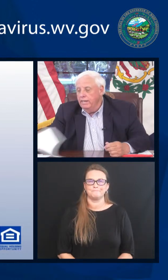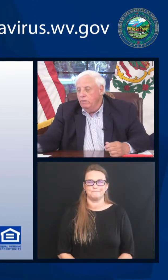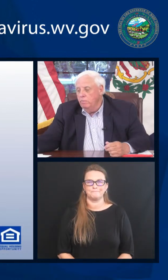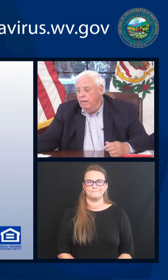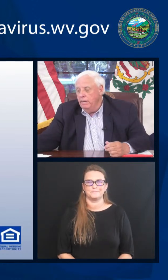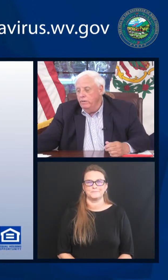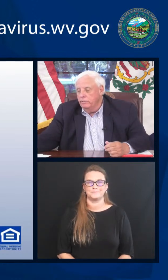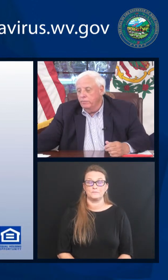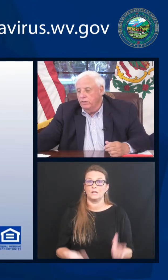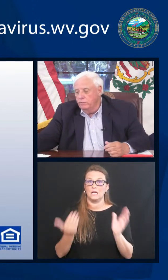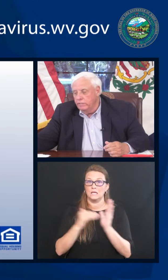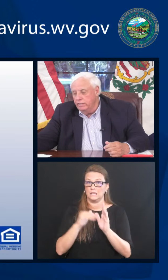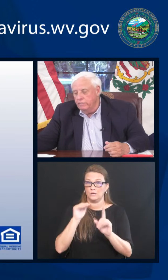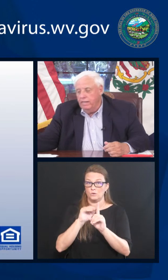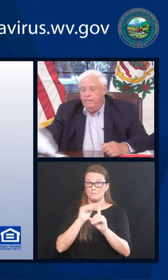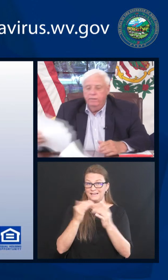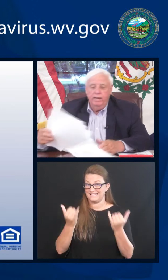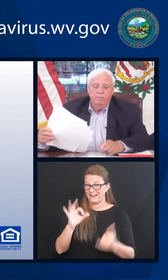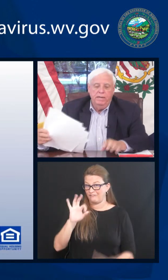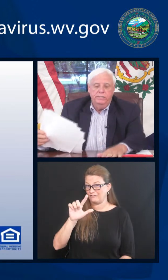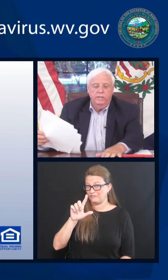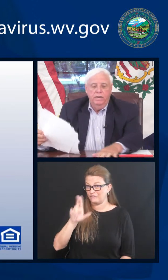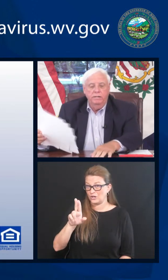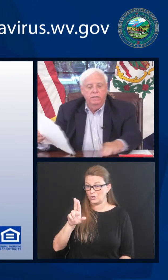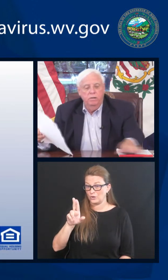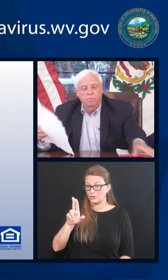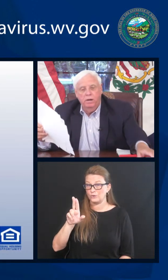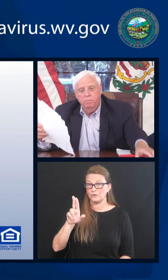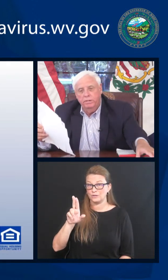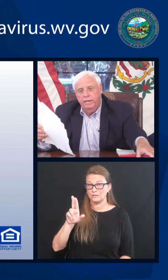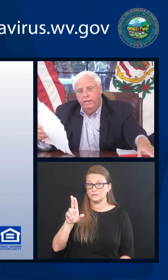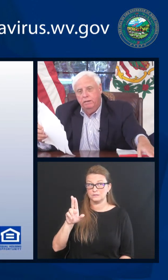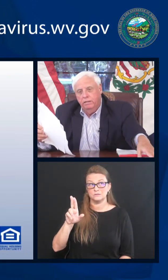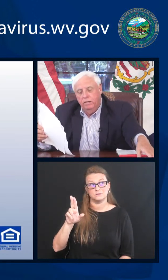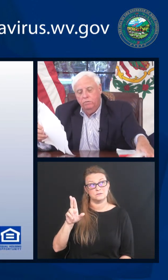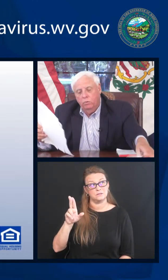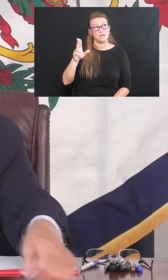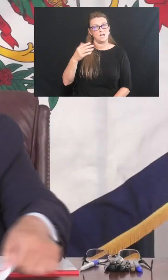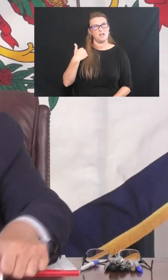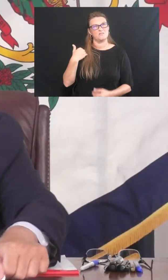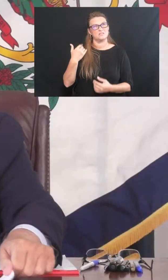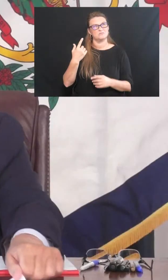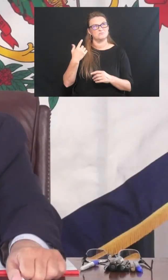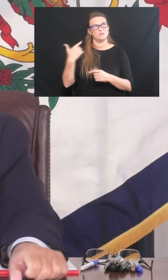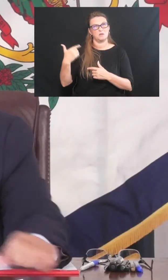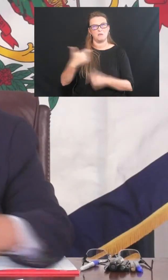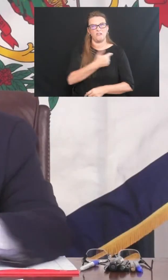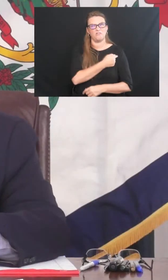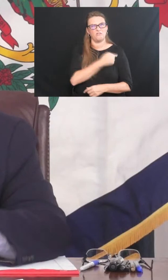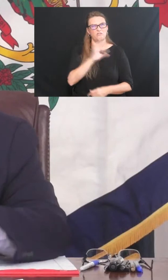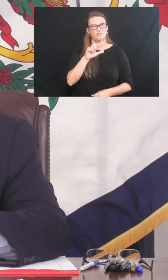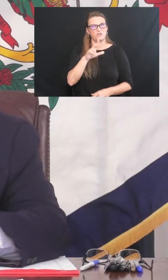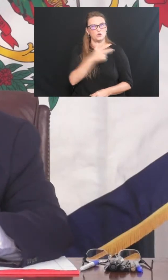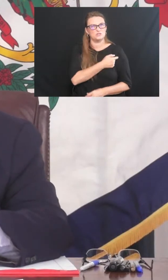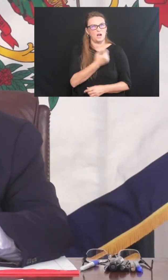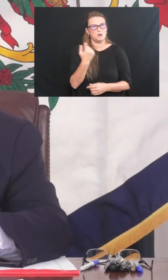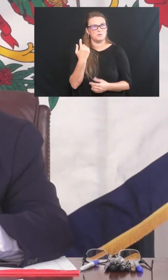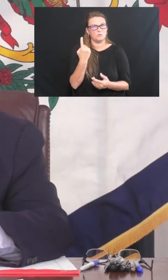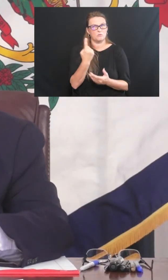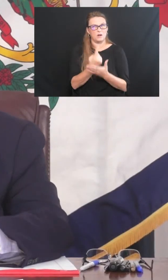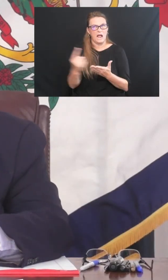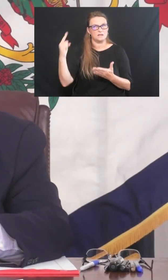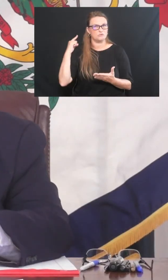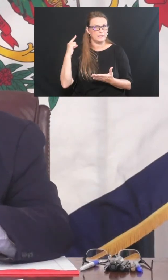I again remind you, it's the flu season. I have had my shot, probably now a little over a week ago. I